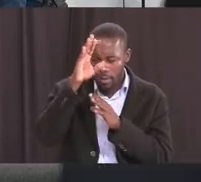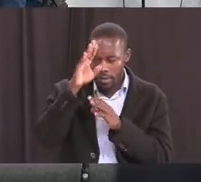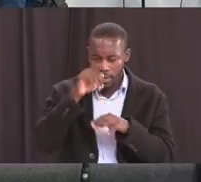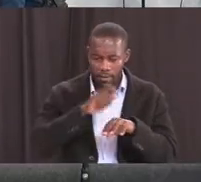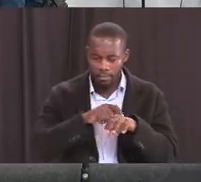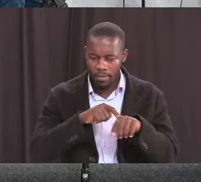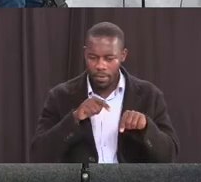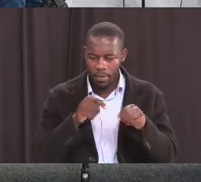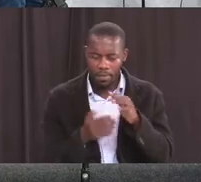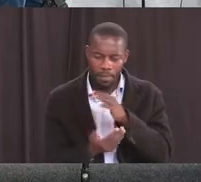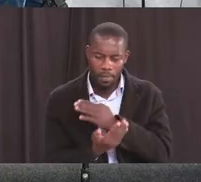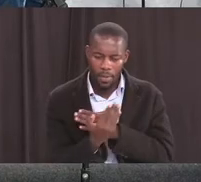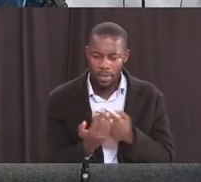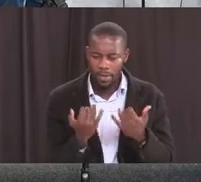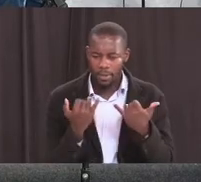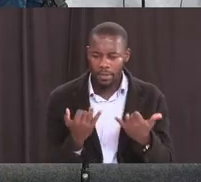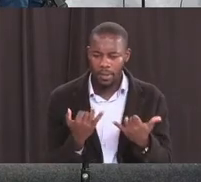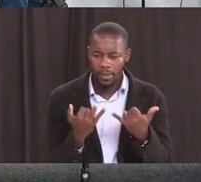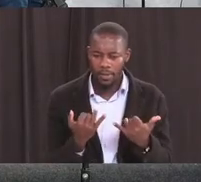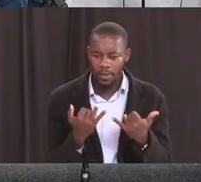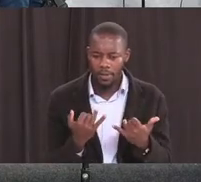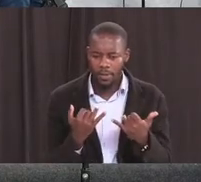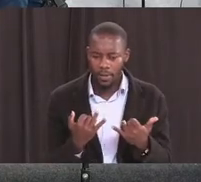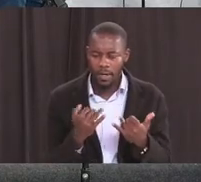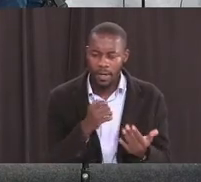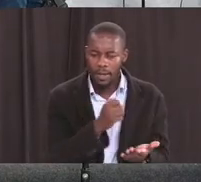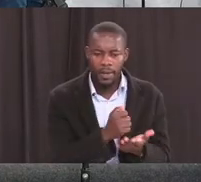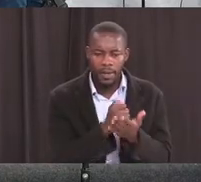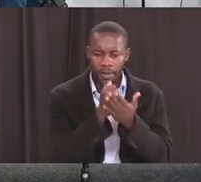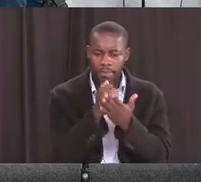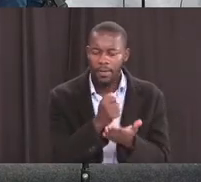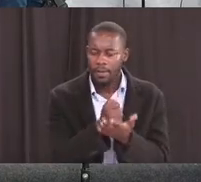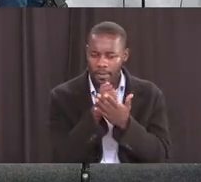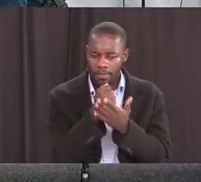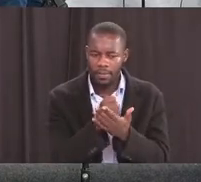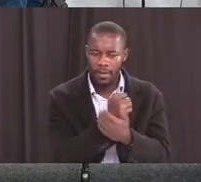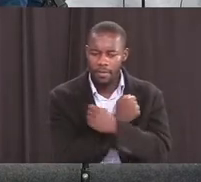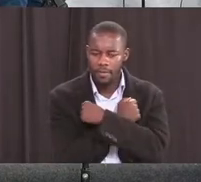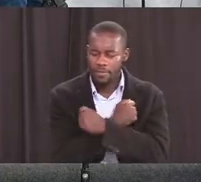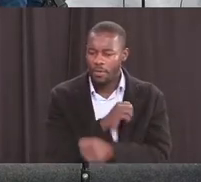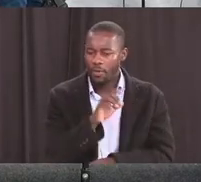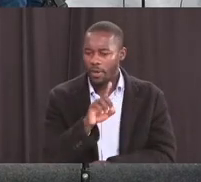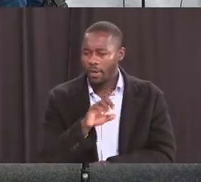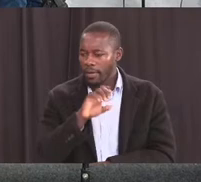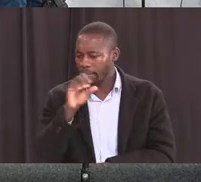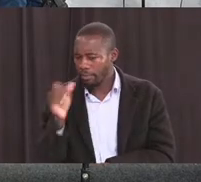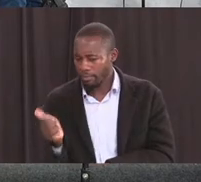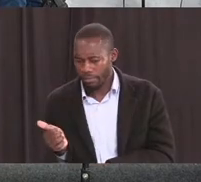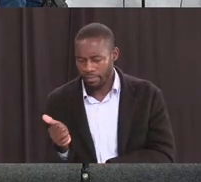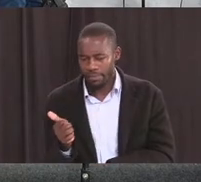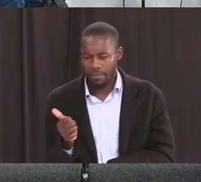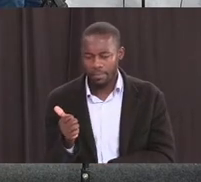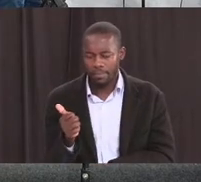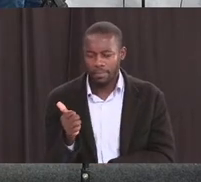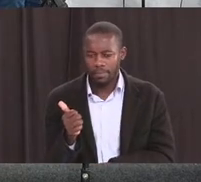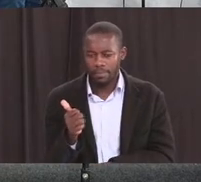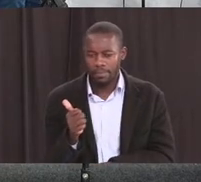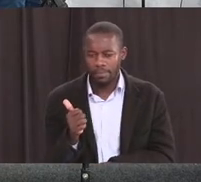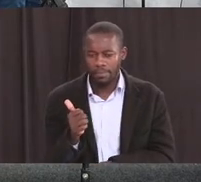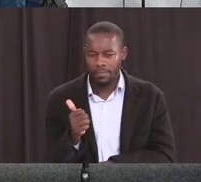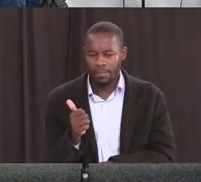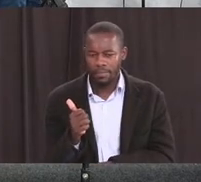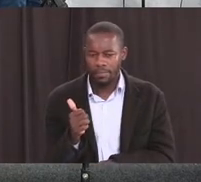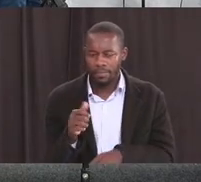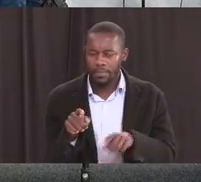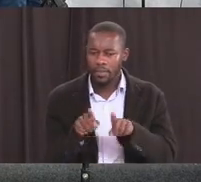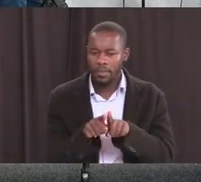you alone that we can live and breathe. It's in you alone that we can have hope,